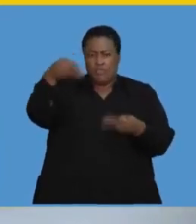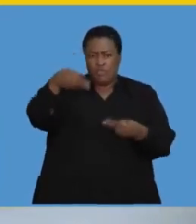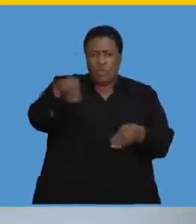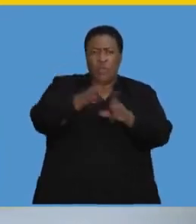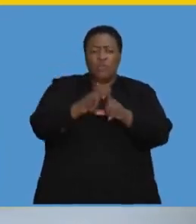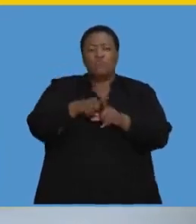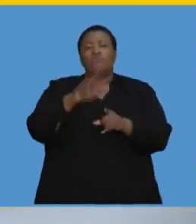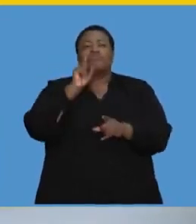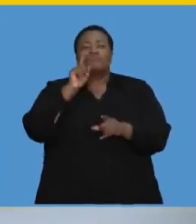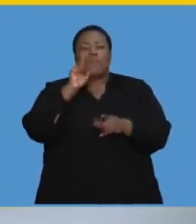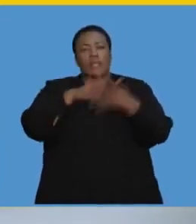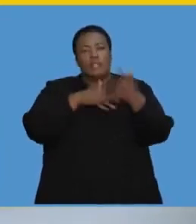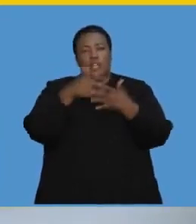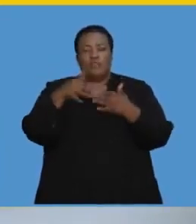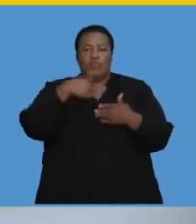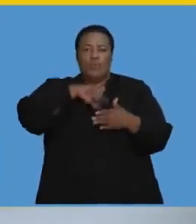on